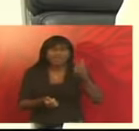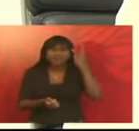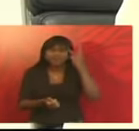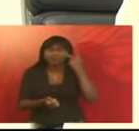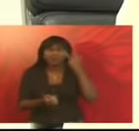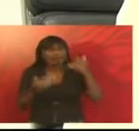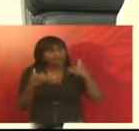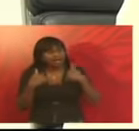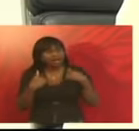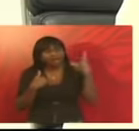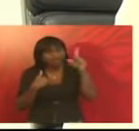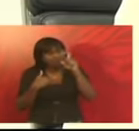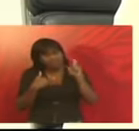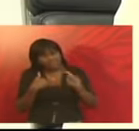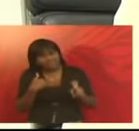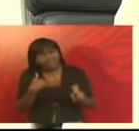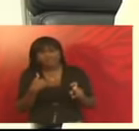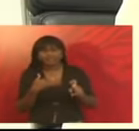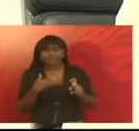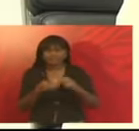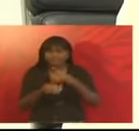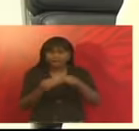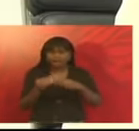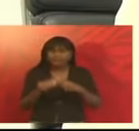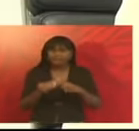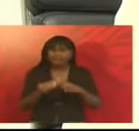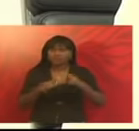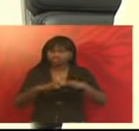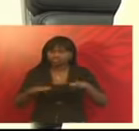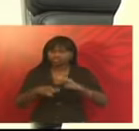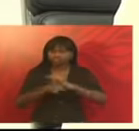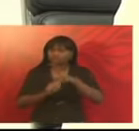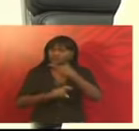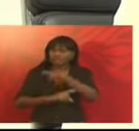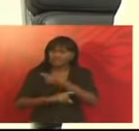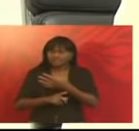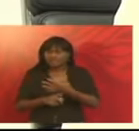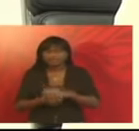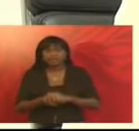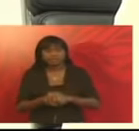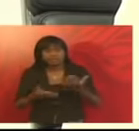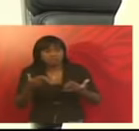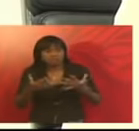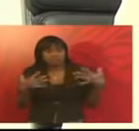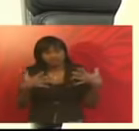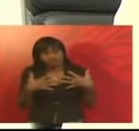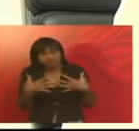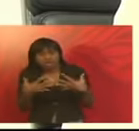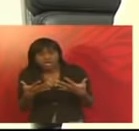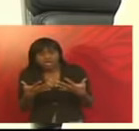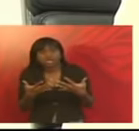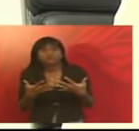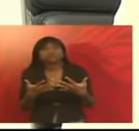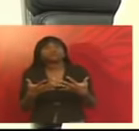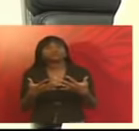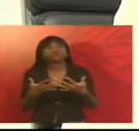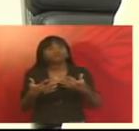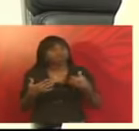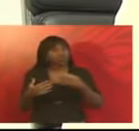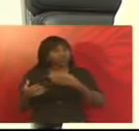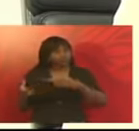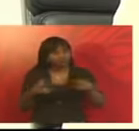has questions, who is concerned, who has fears, we are ready and